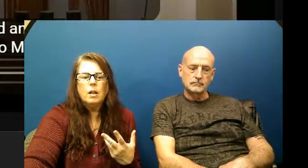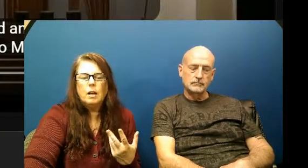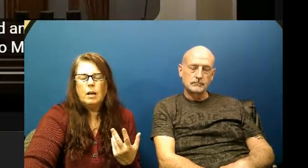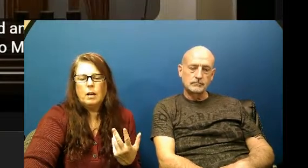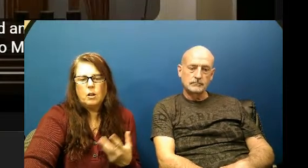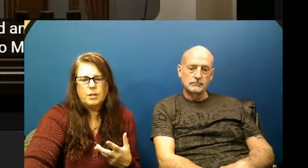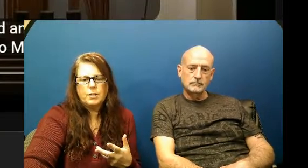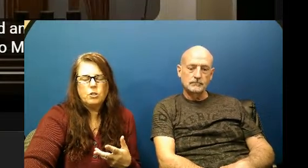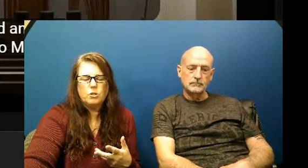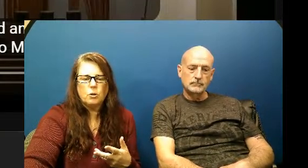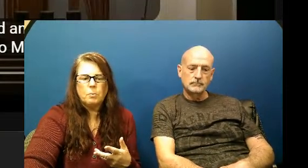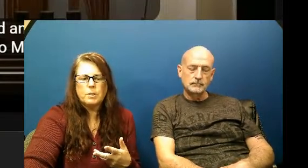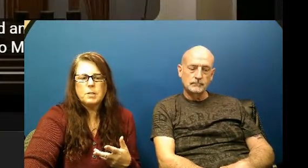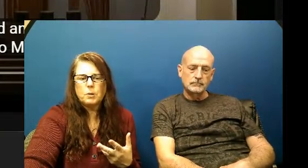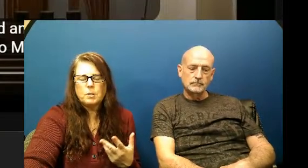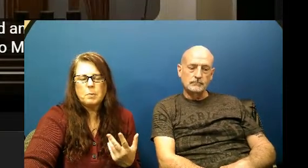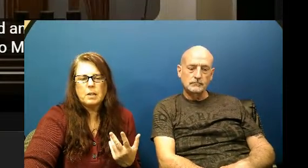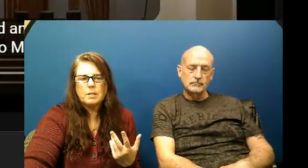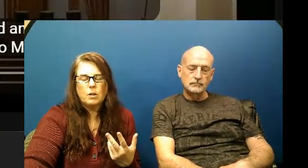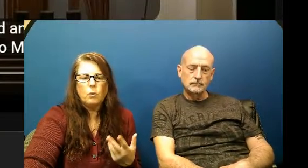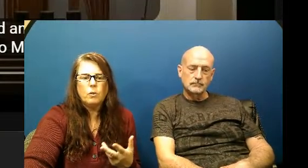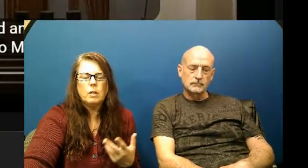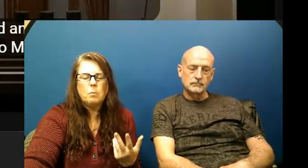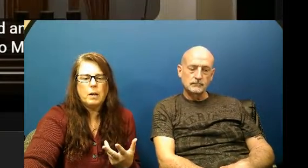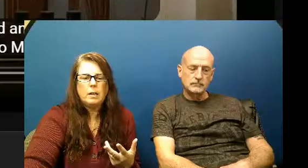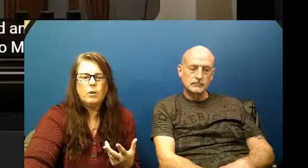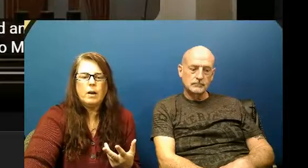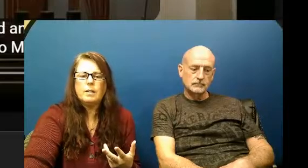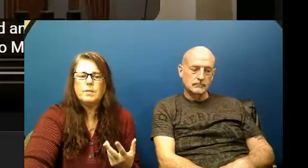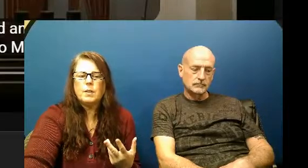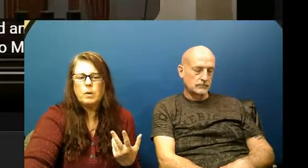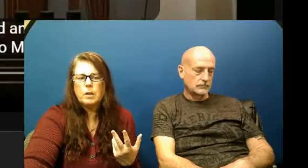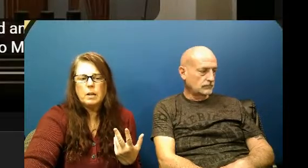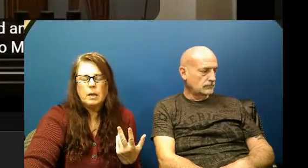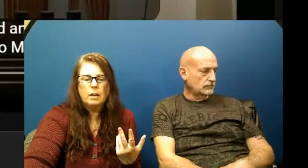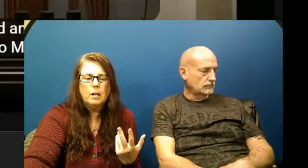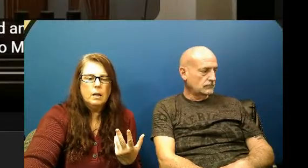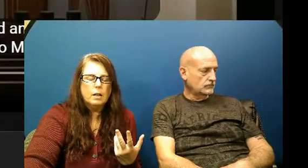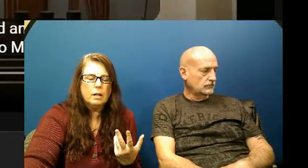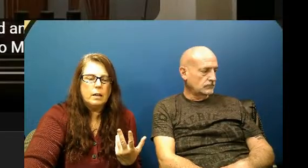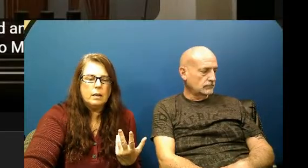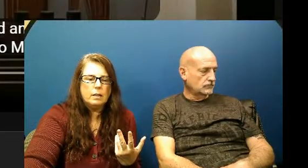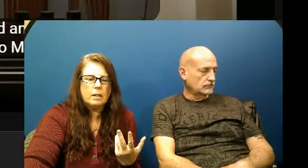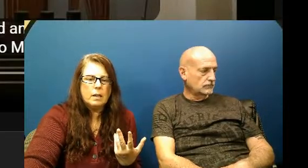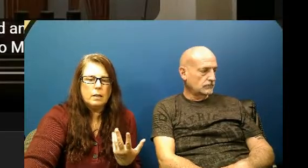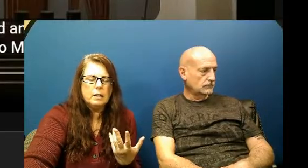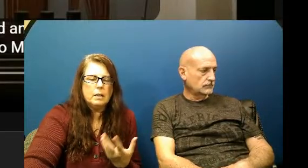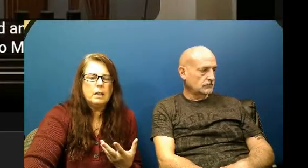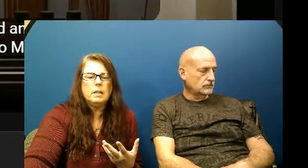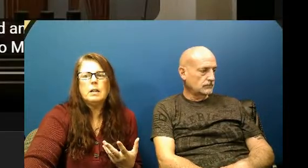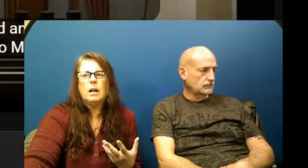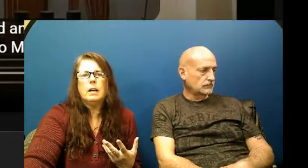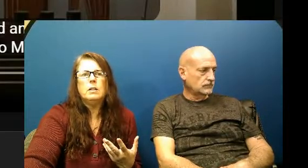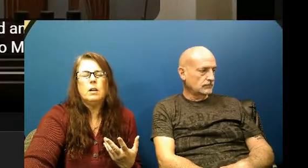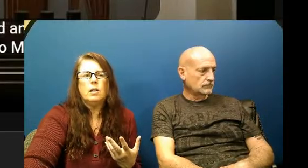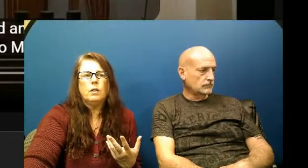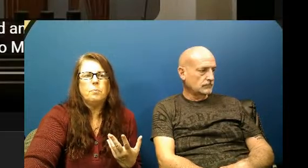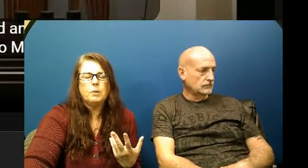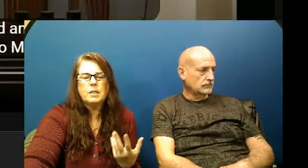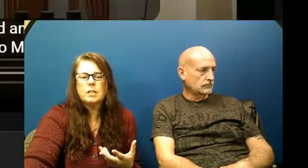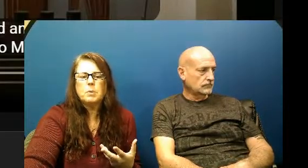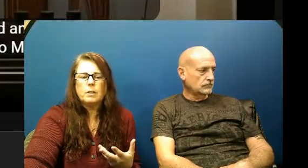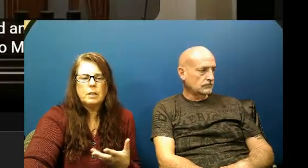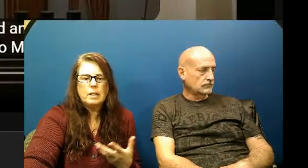foundational constitutional principles, because the only way, you guys, that we can get any kind